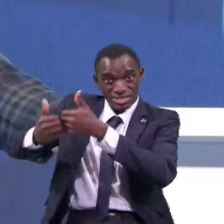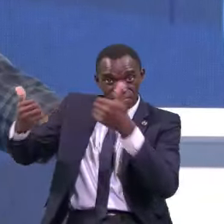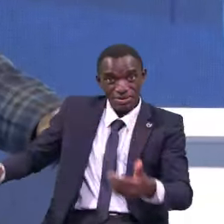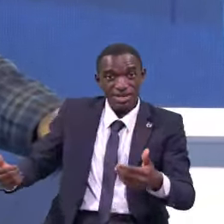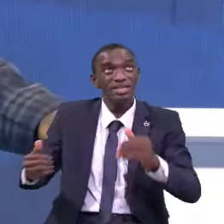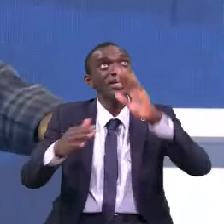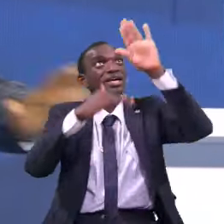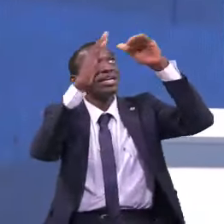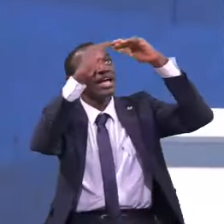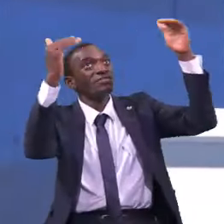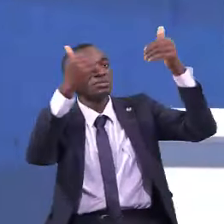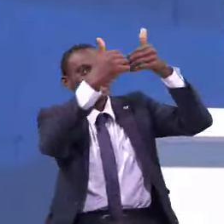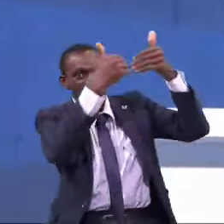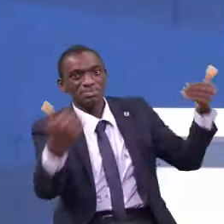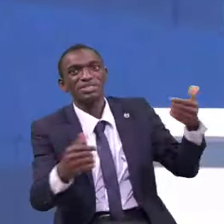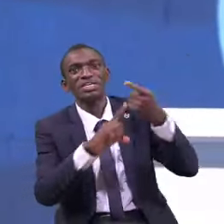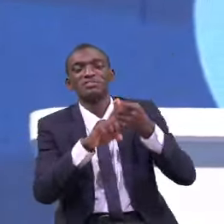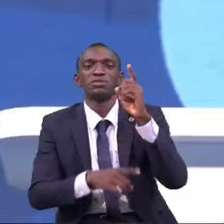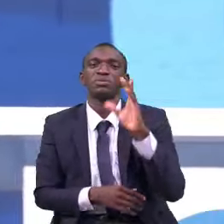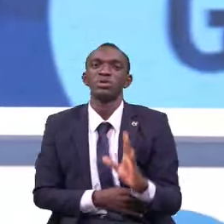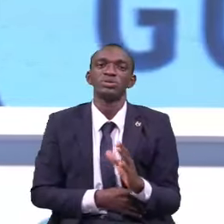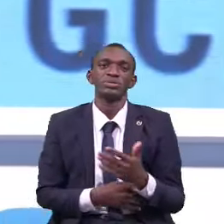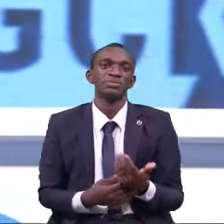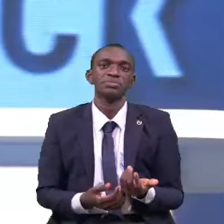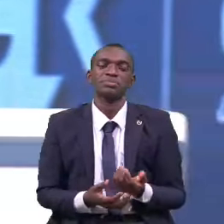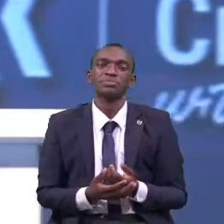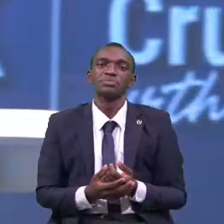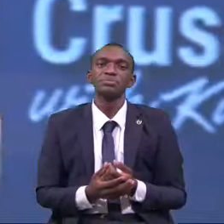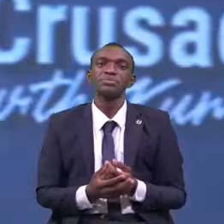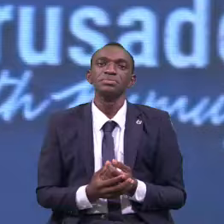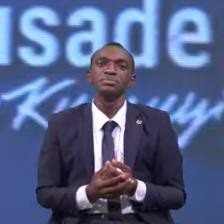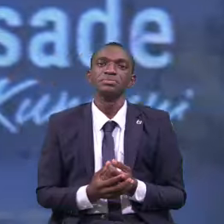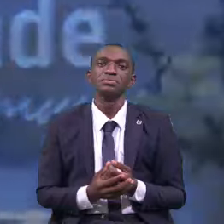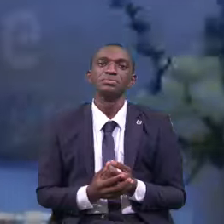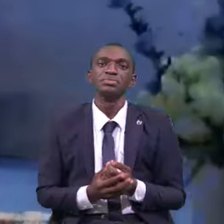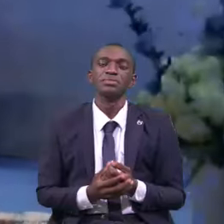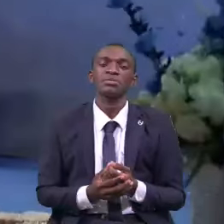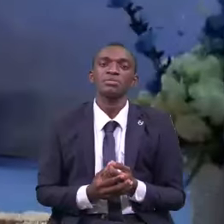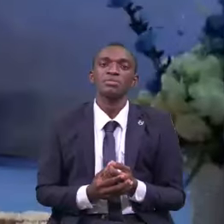from God.